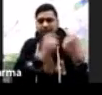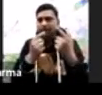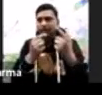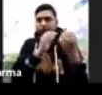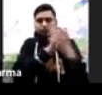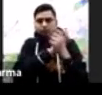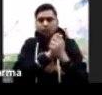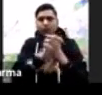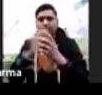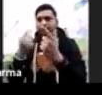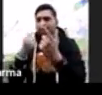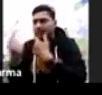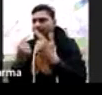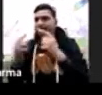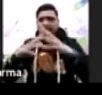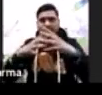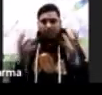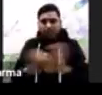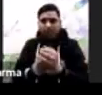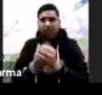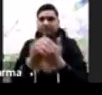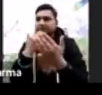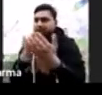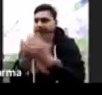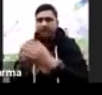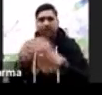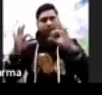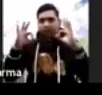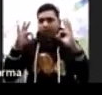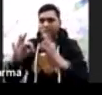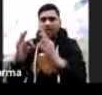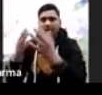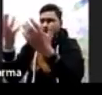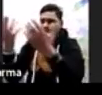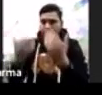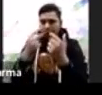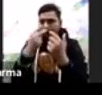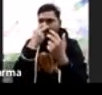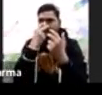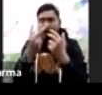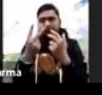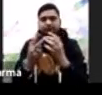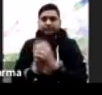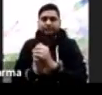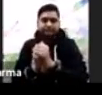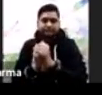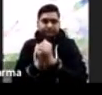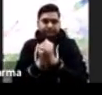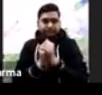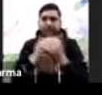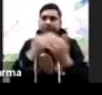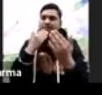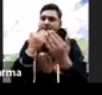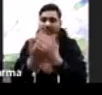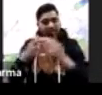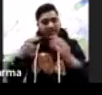to the team. Fantastic to see this passion coming to life. And thank you so much. I think this is a great cause.